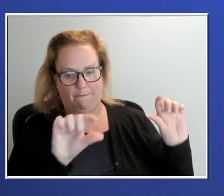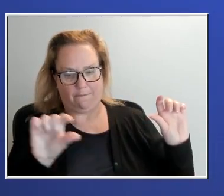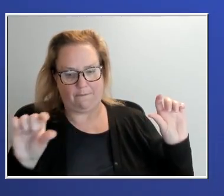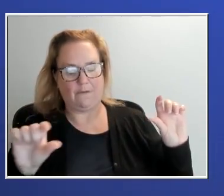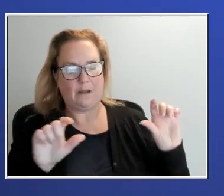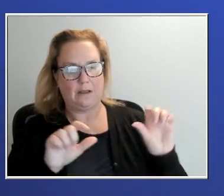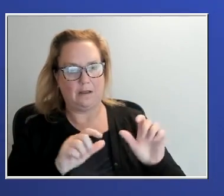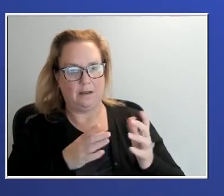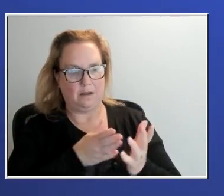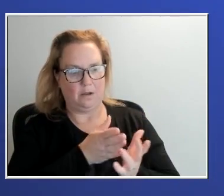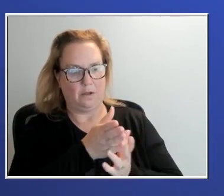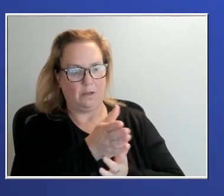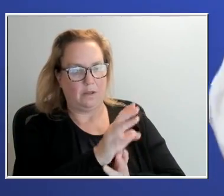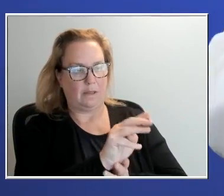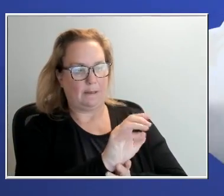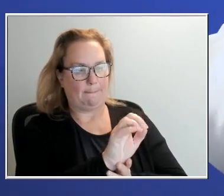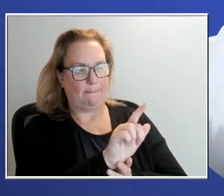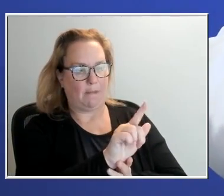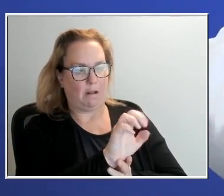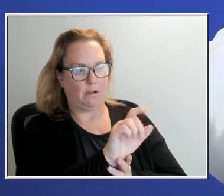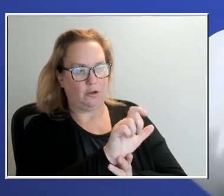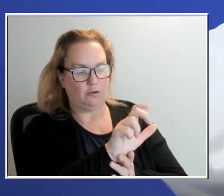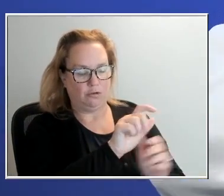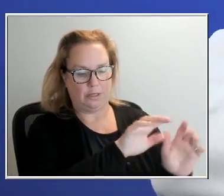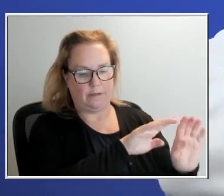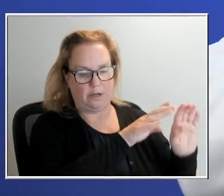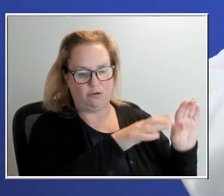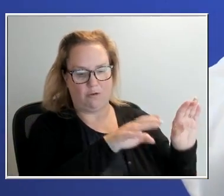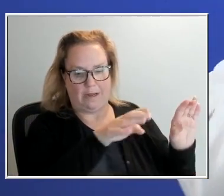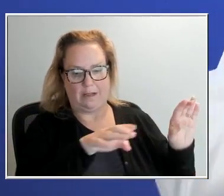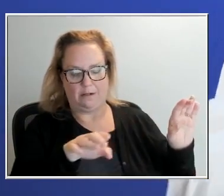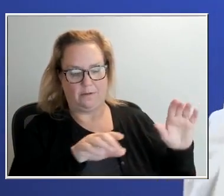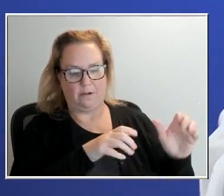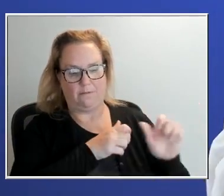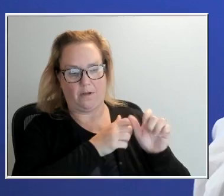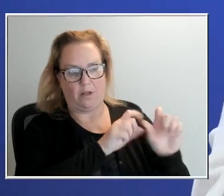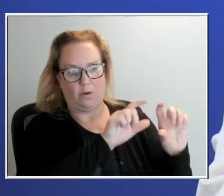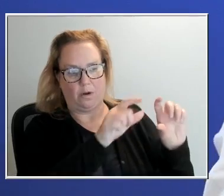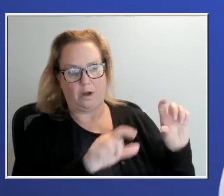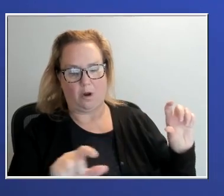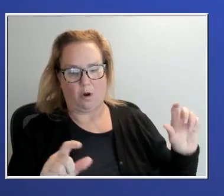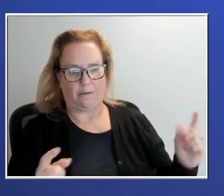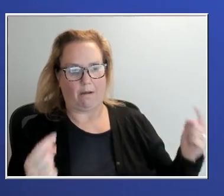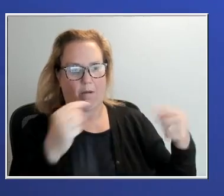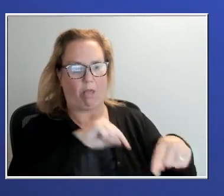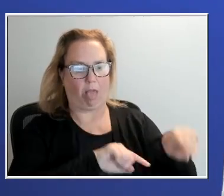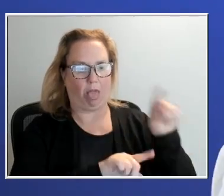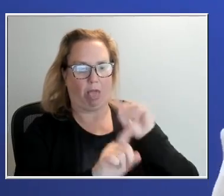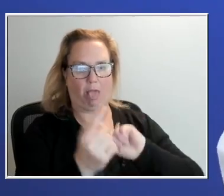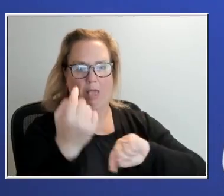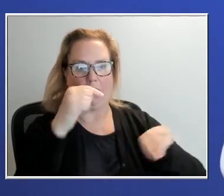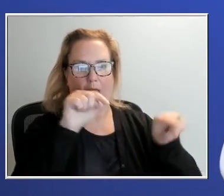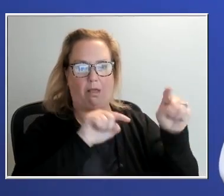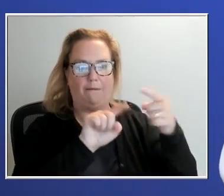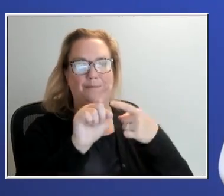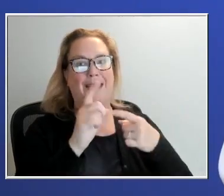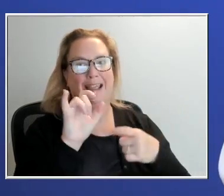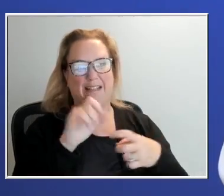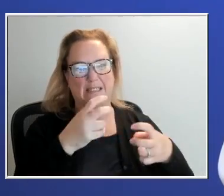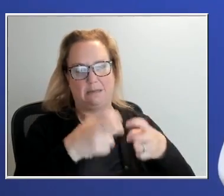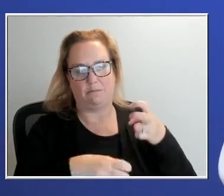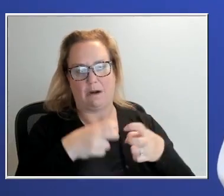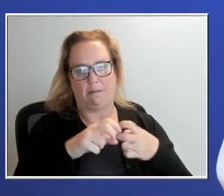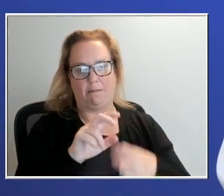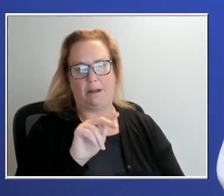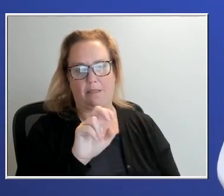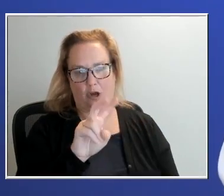water molecules kind of travel in one direction in the nerve tract. If they go here and there, that means there's a problem in the integrity of the nerve tract.